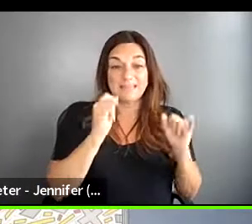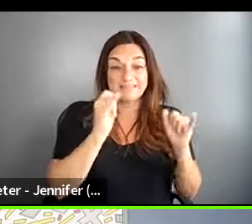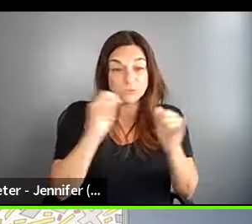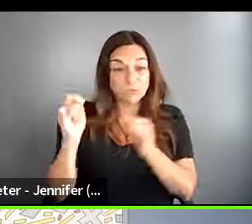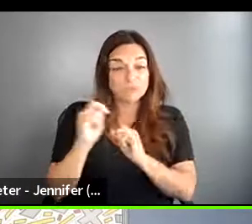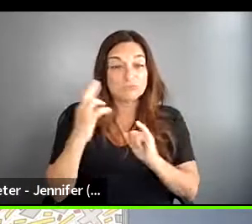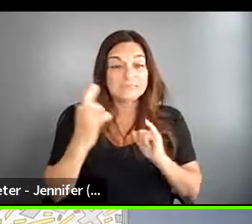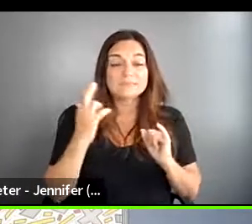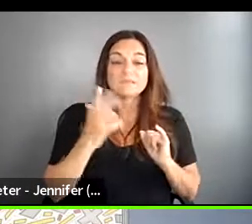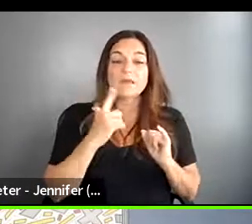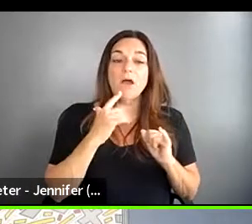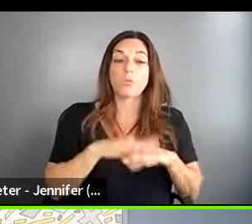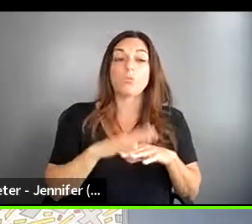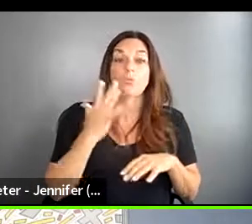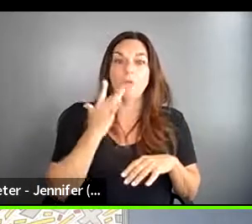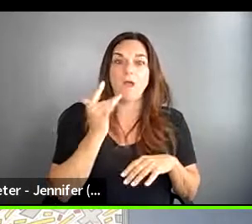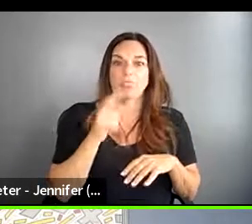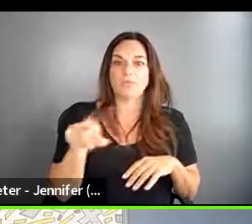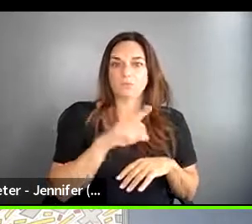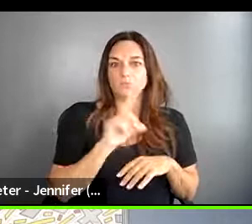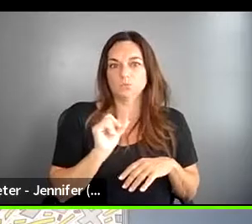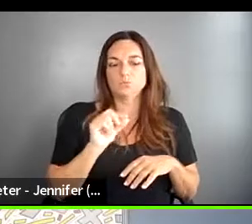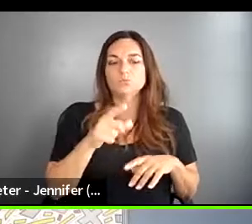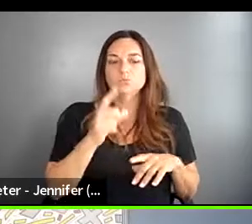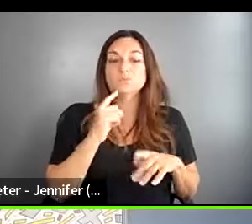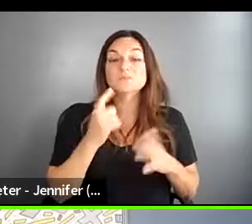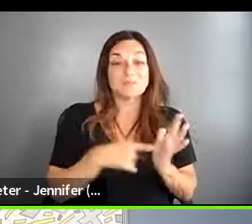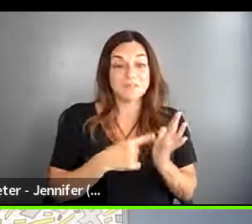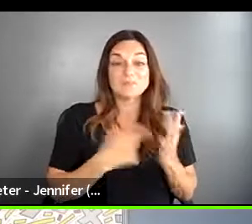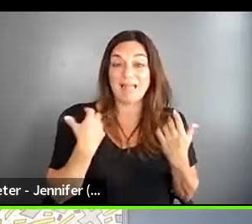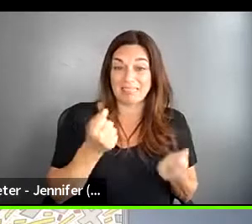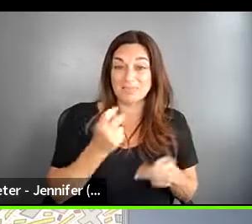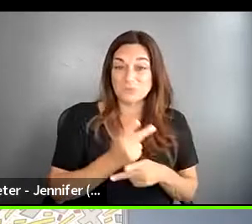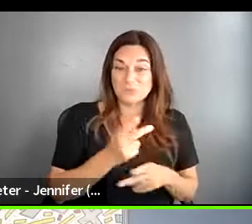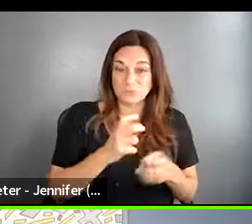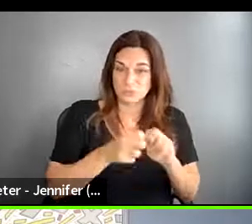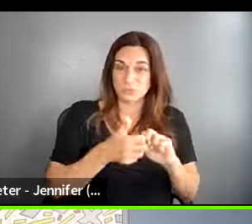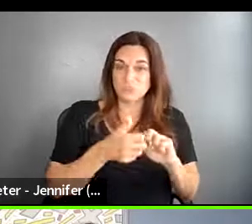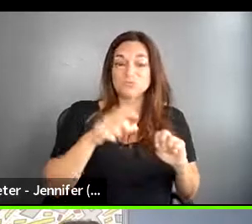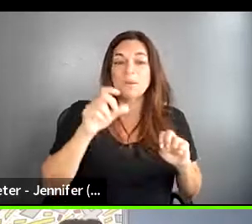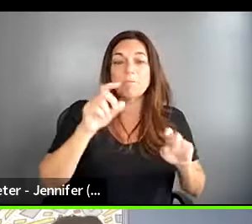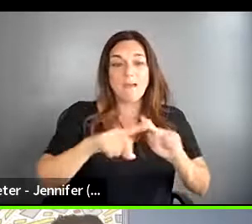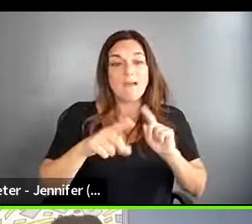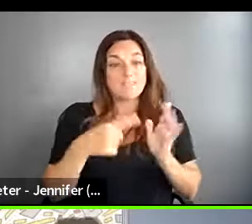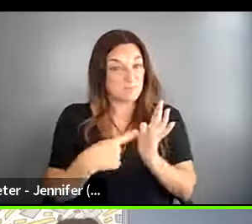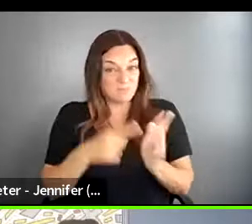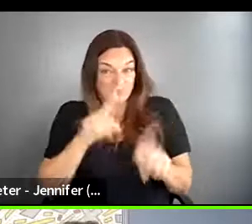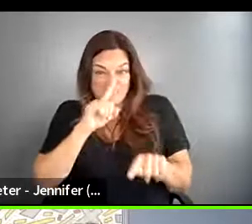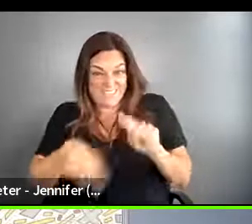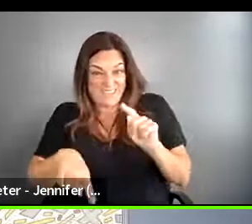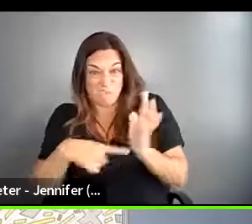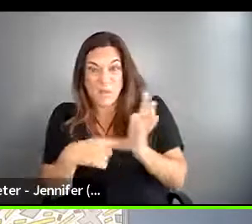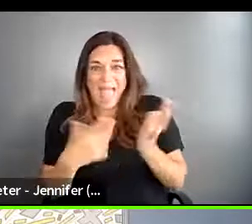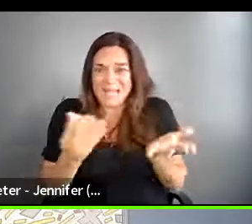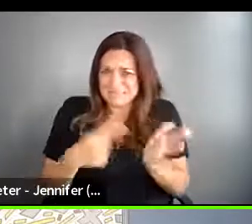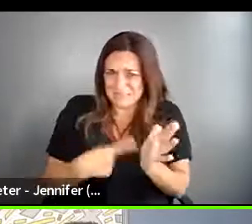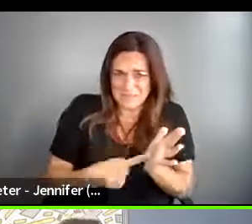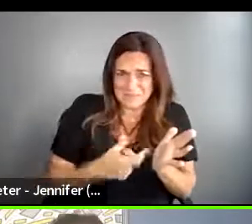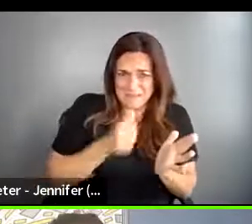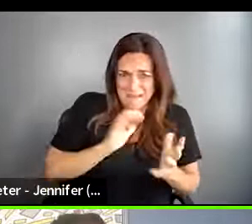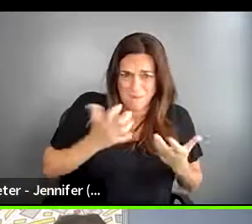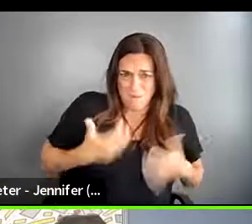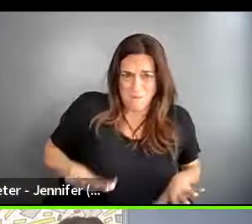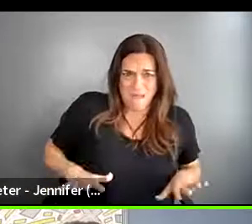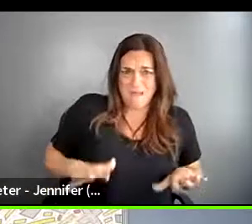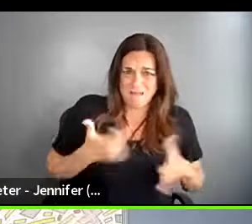reasons on why they do get abortions. Sometimes it is health issues, but sometimes you just seem they can't afford it. And sometimes you just don't want it. And it's none of our business, right? Like,